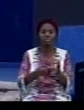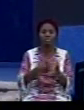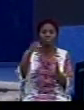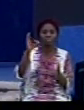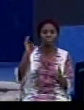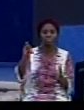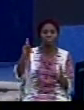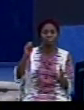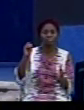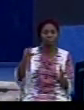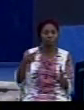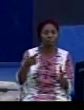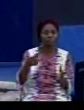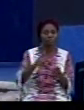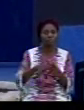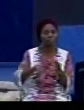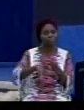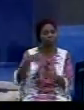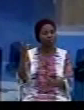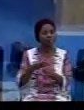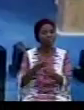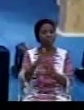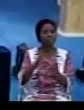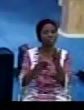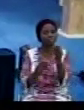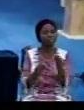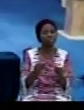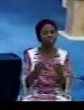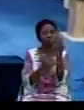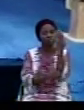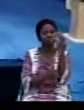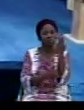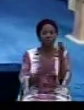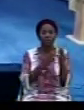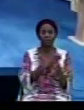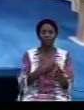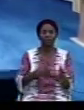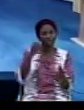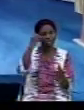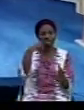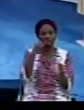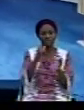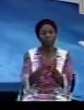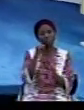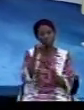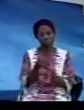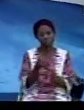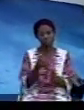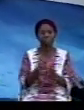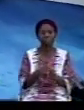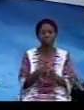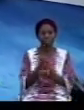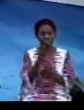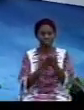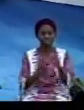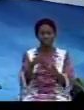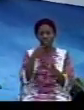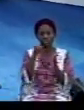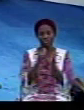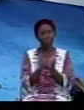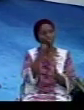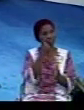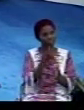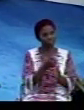tomorrow. And the people always say, tomorrow, I'll do that. Tomorrow, I'll believe. Tomorrow,